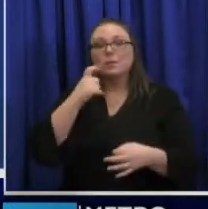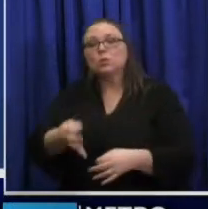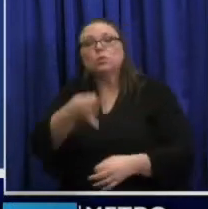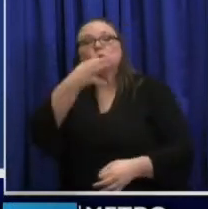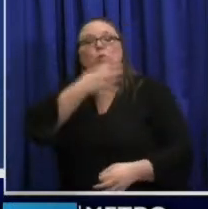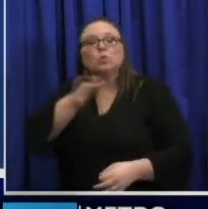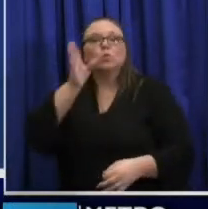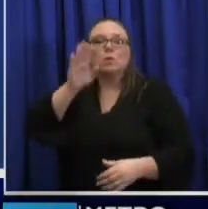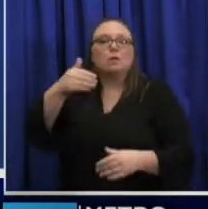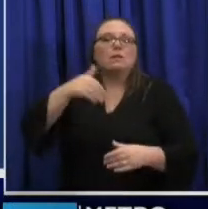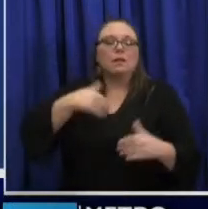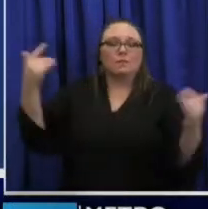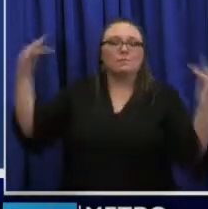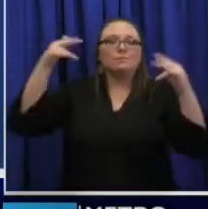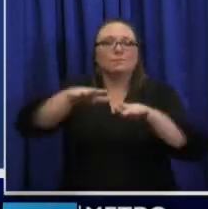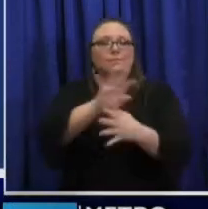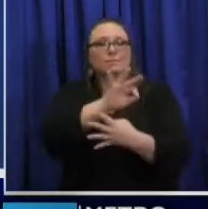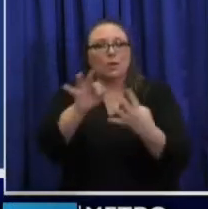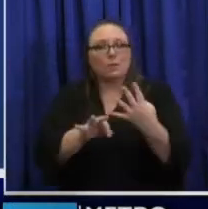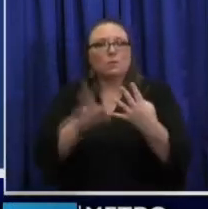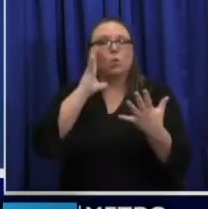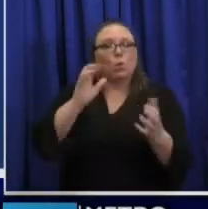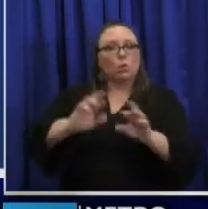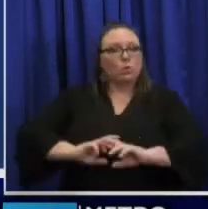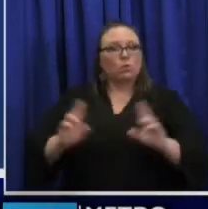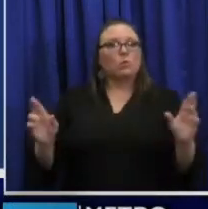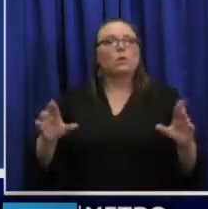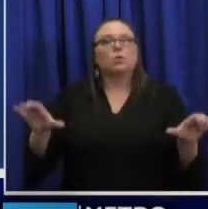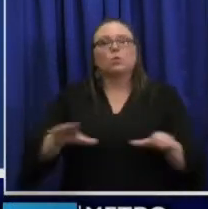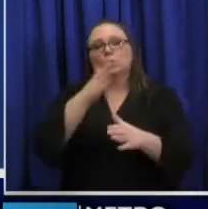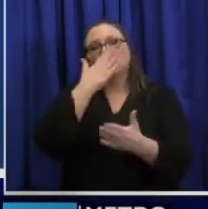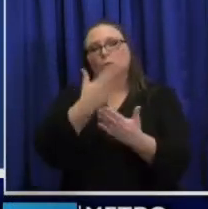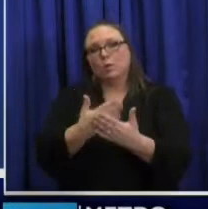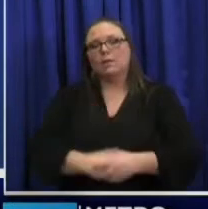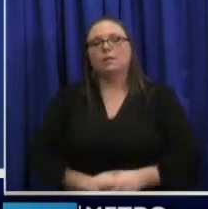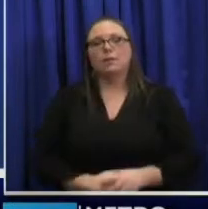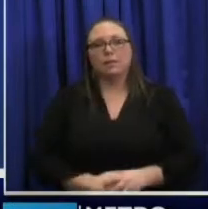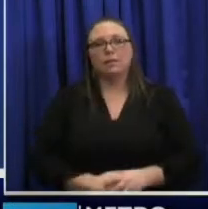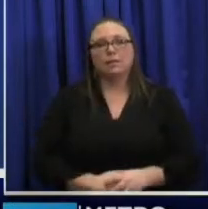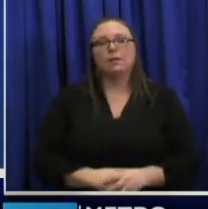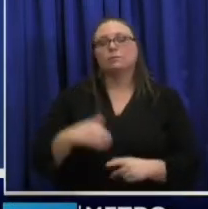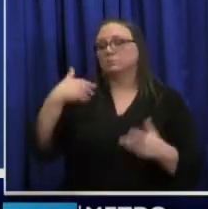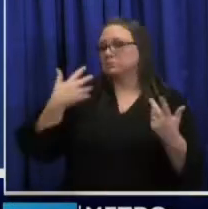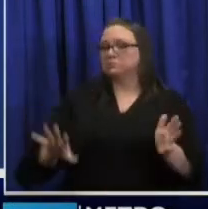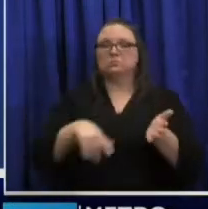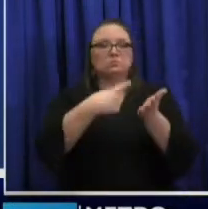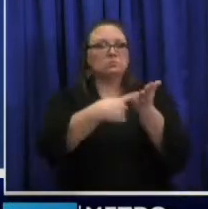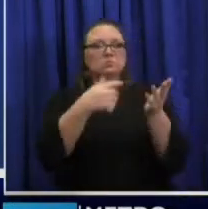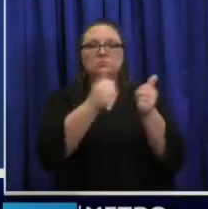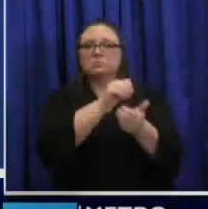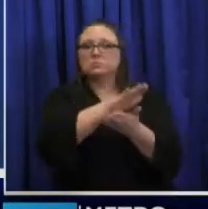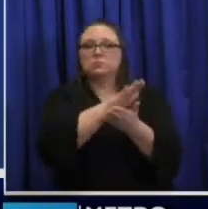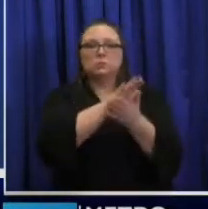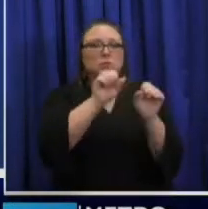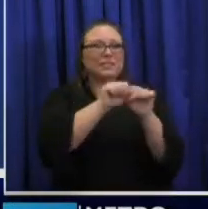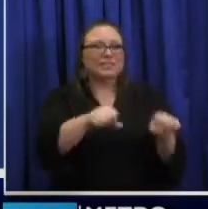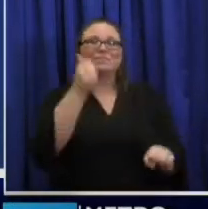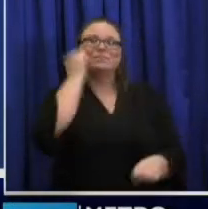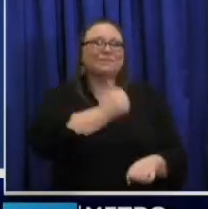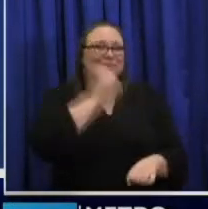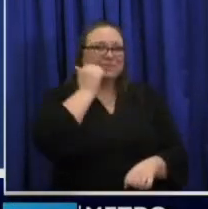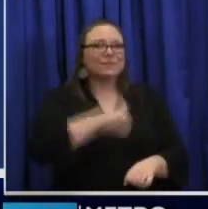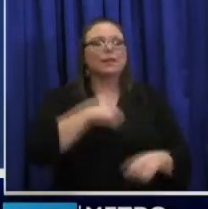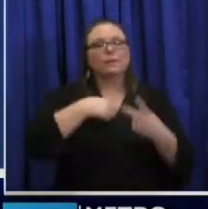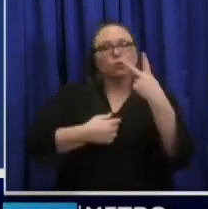an in-person option, and we want that to be well done. And I talk to the school system on a daily basis. There's two parts